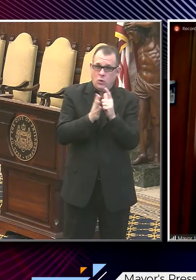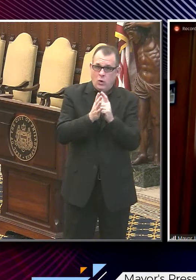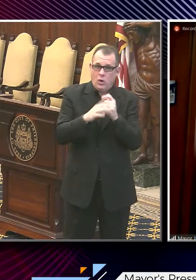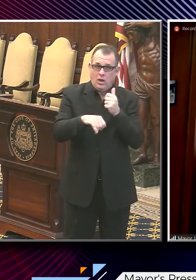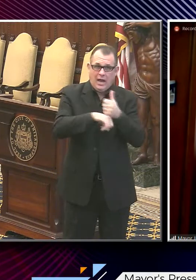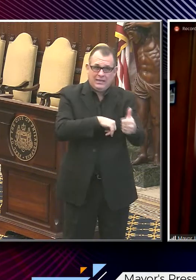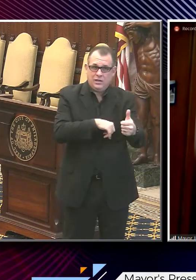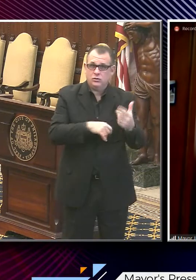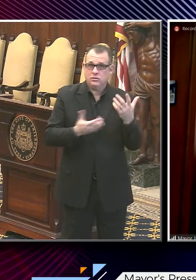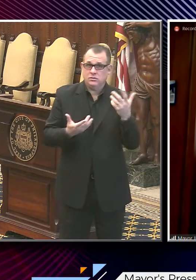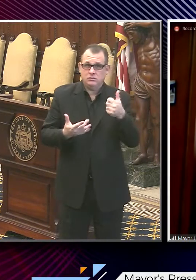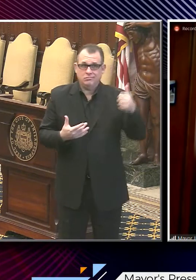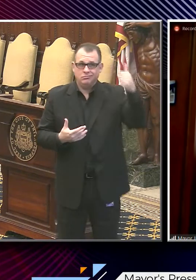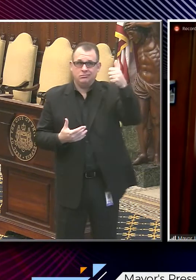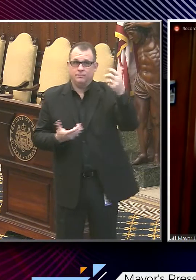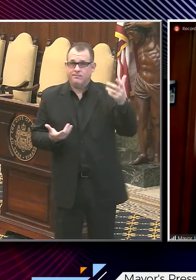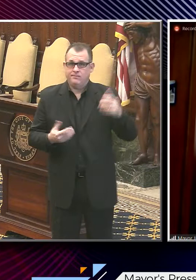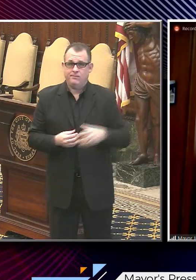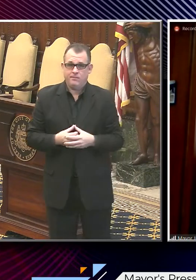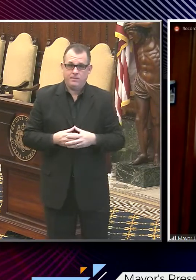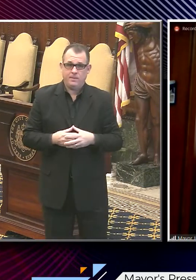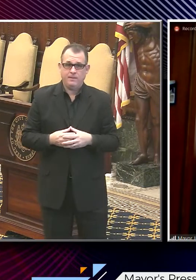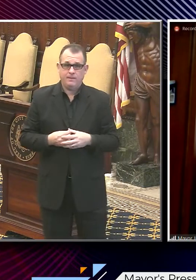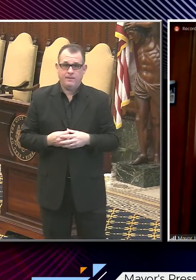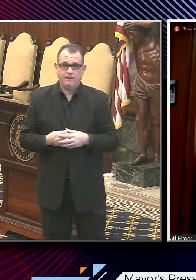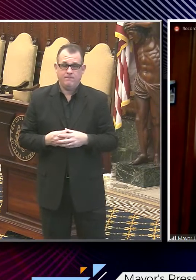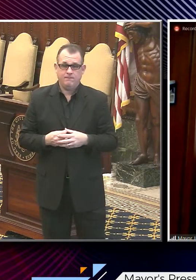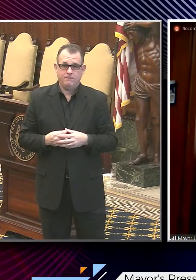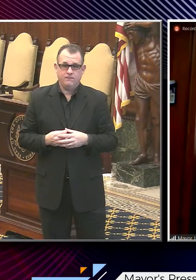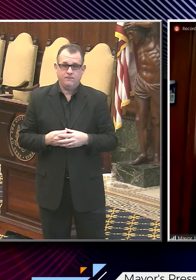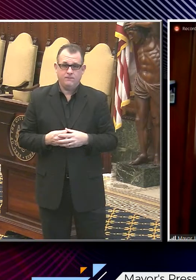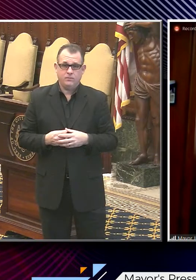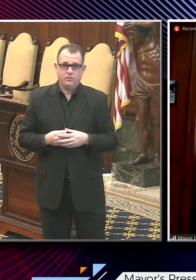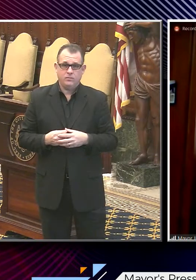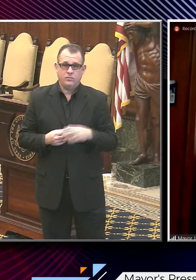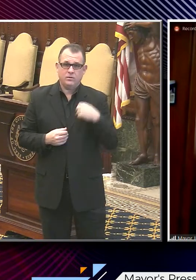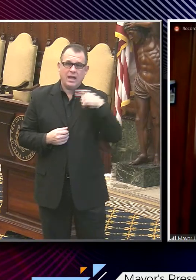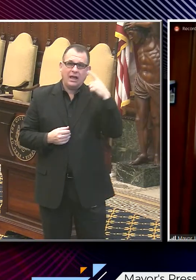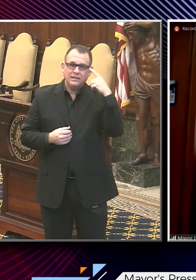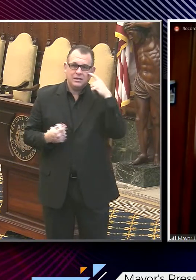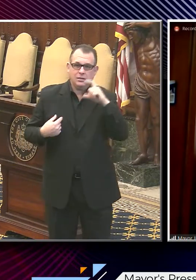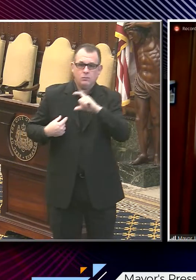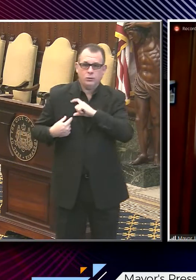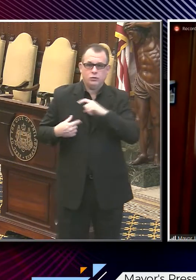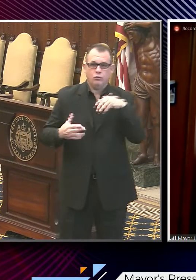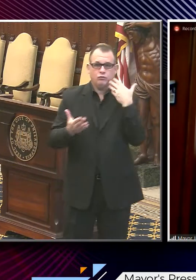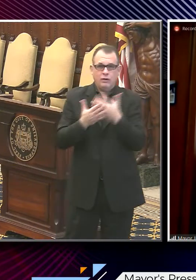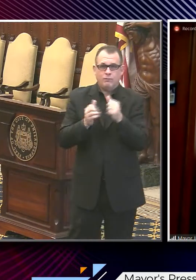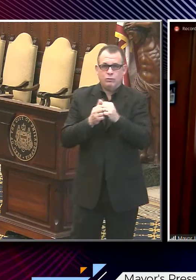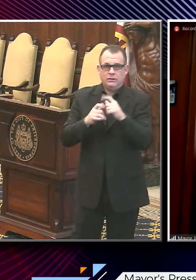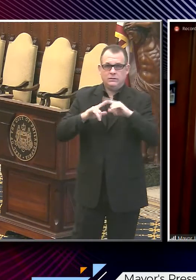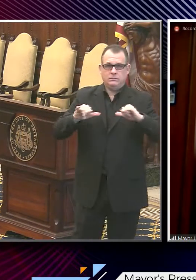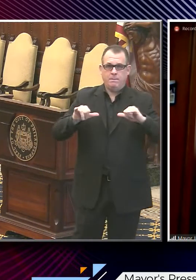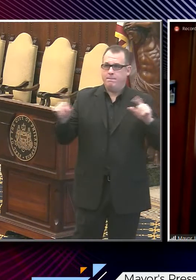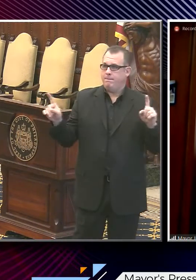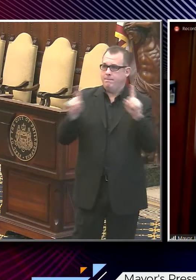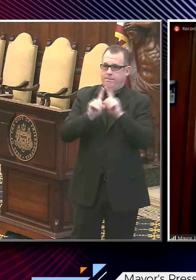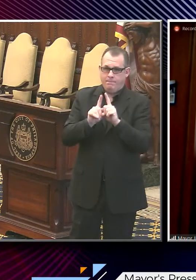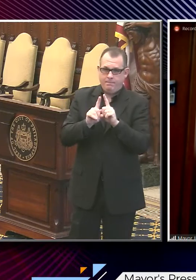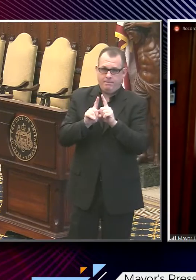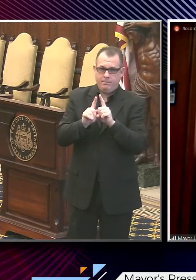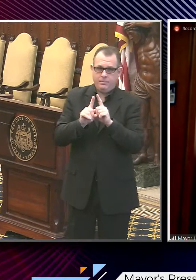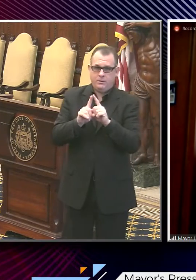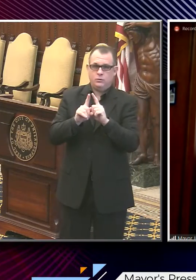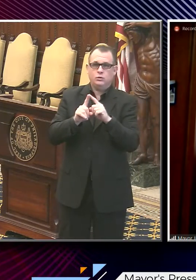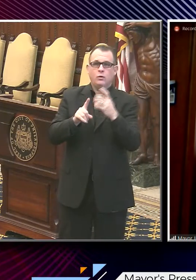legislature. We could probably increase fines, I guess, but I think the presence of police usually shuts up the big